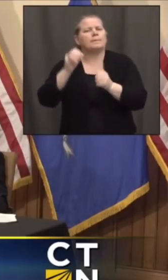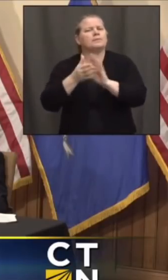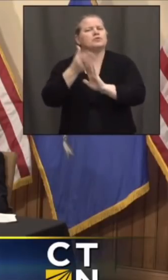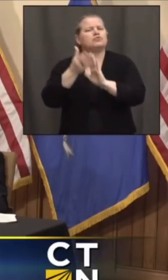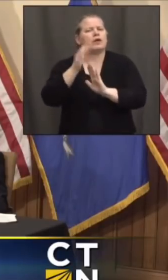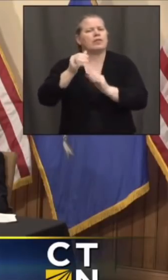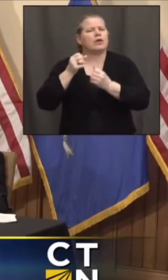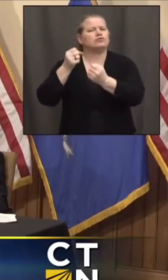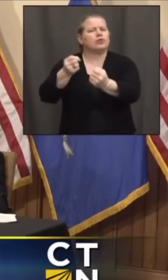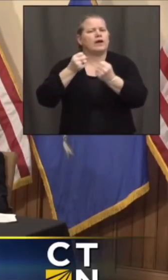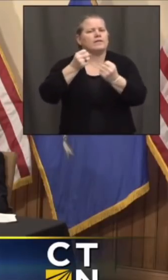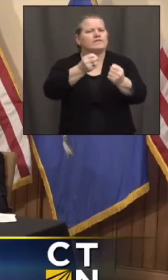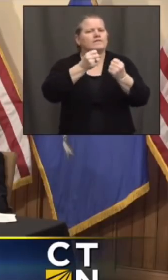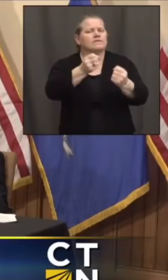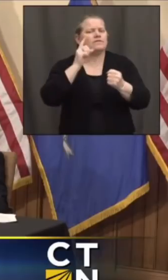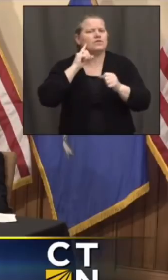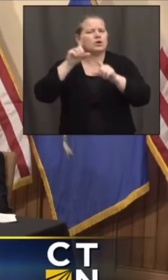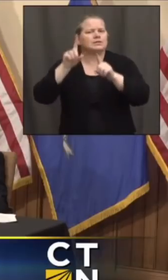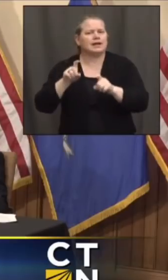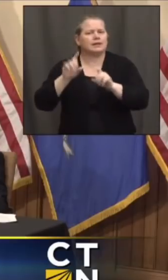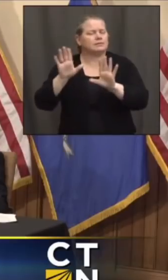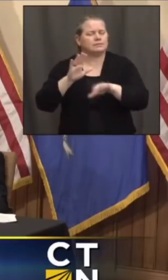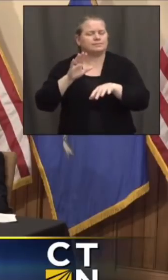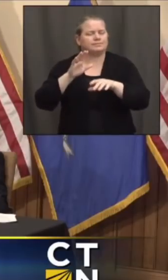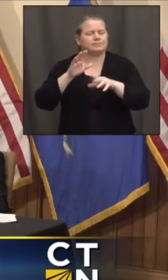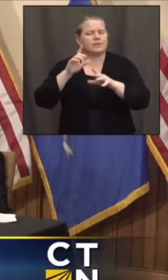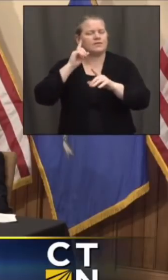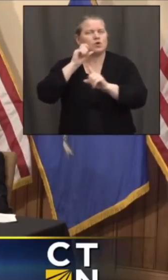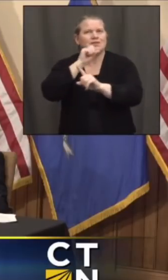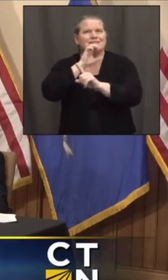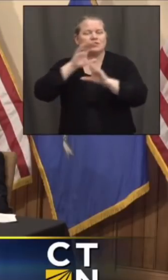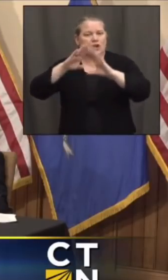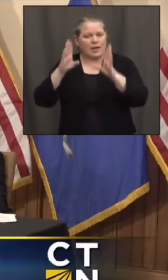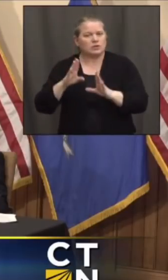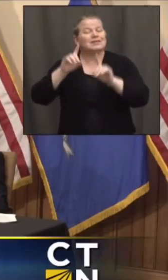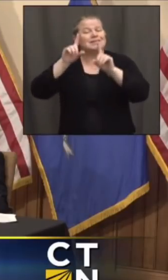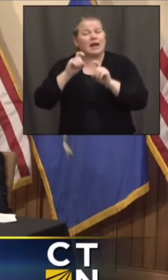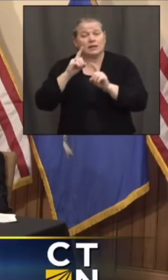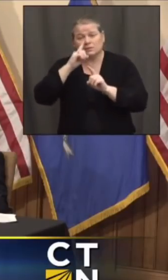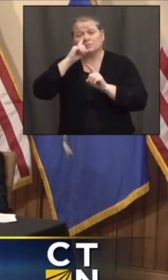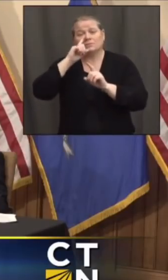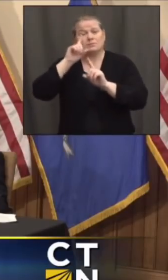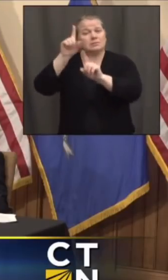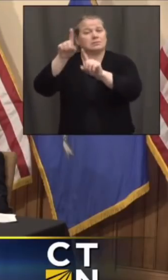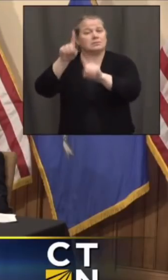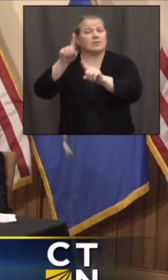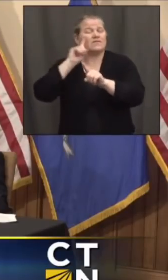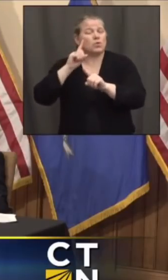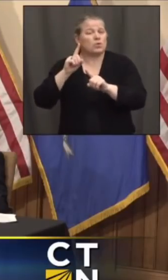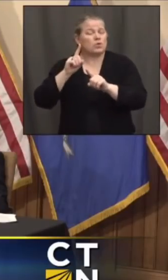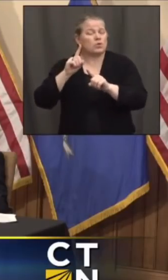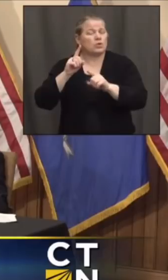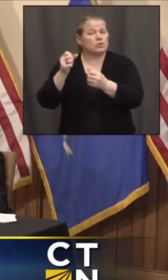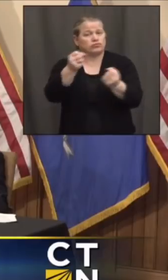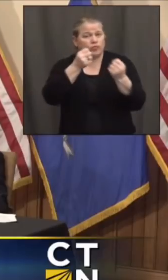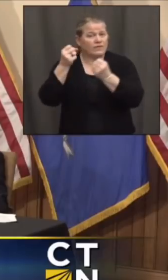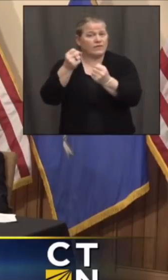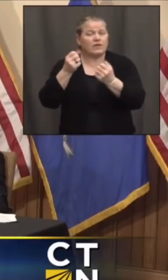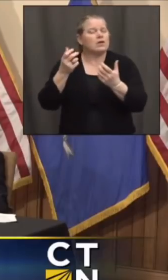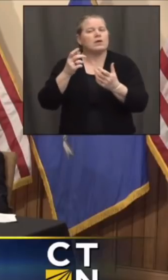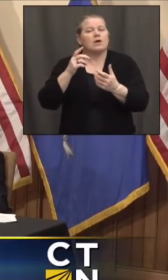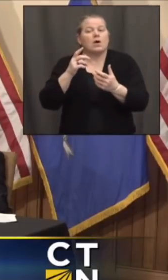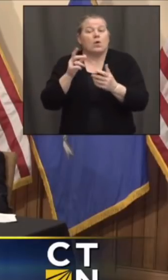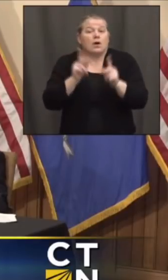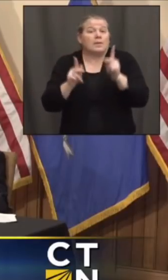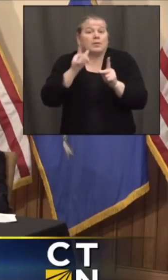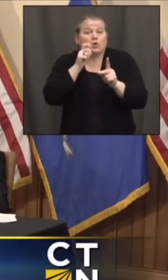sites or running mobile testing sites at senior housing? And then also for people who, aren't in senior housing but maybe are homebound,